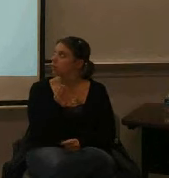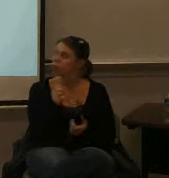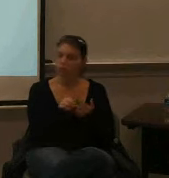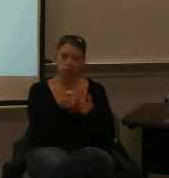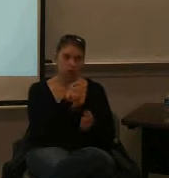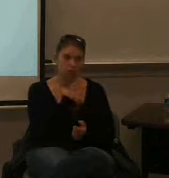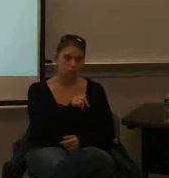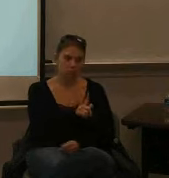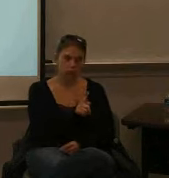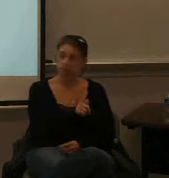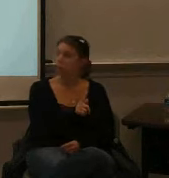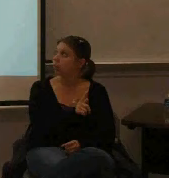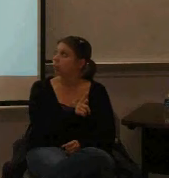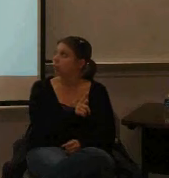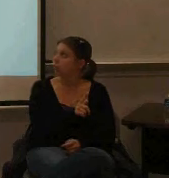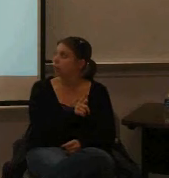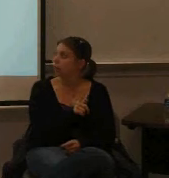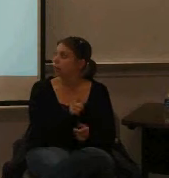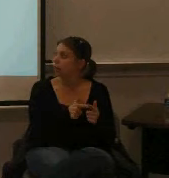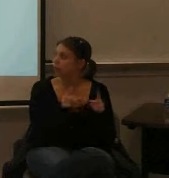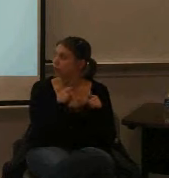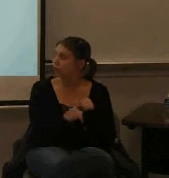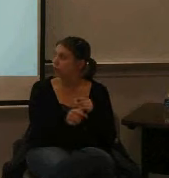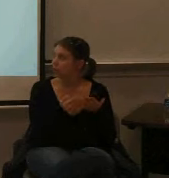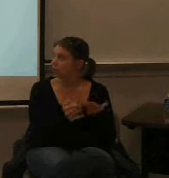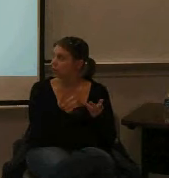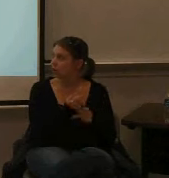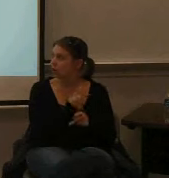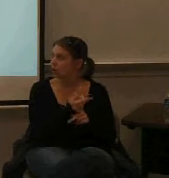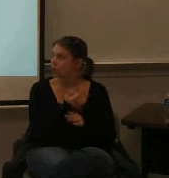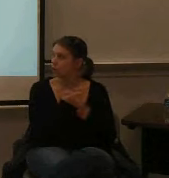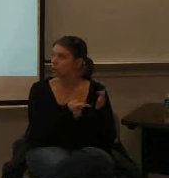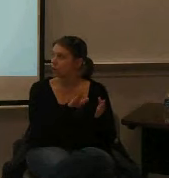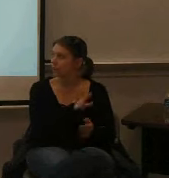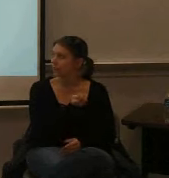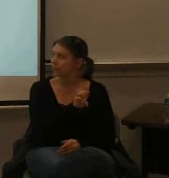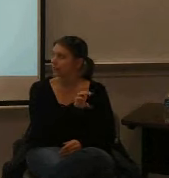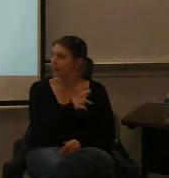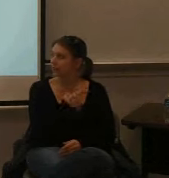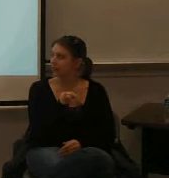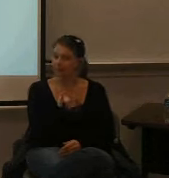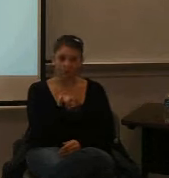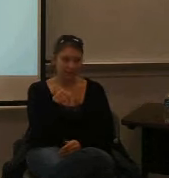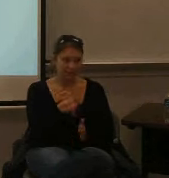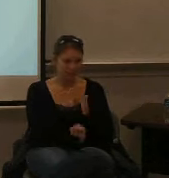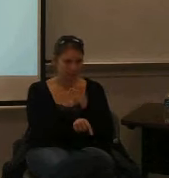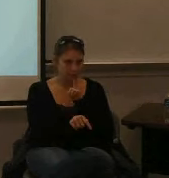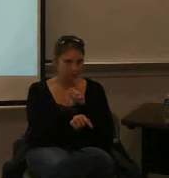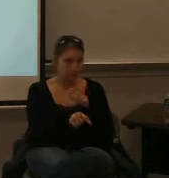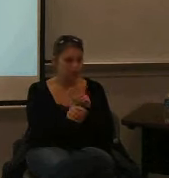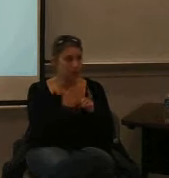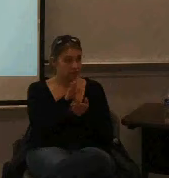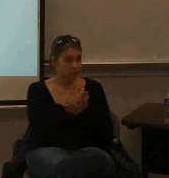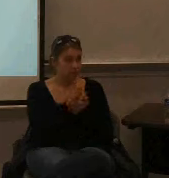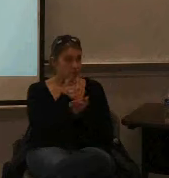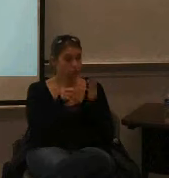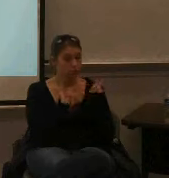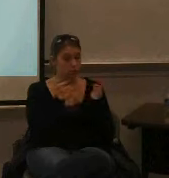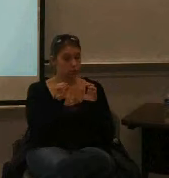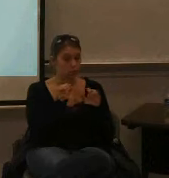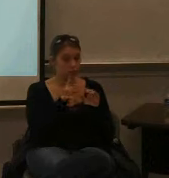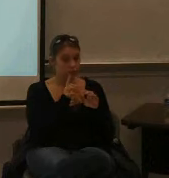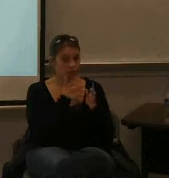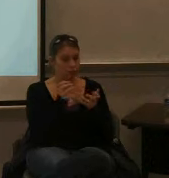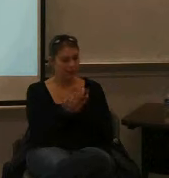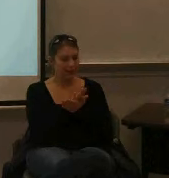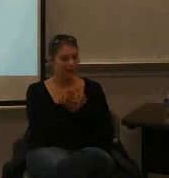to the chlorophyll, and then go down and figure out what your Secchi depth is. So this is nice because what people want to do is they want a